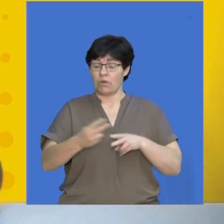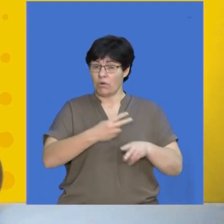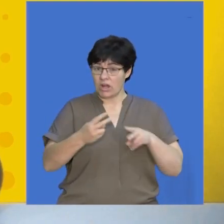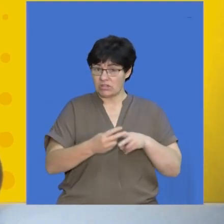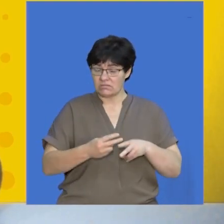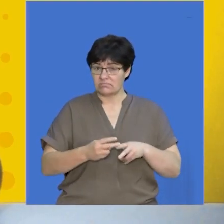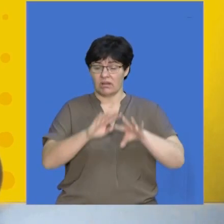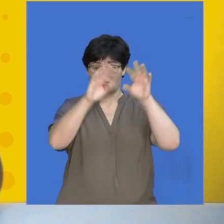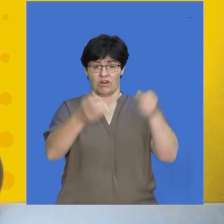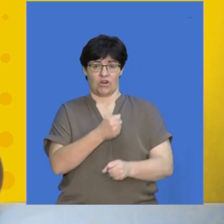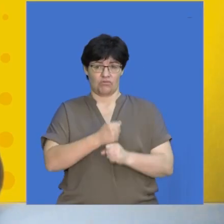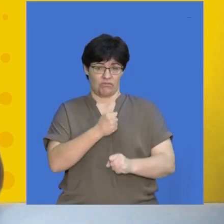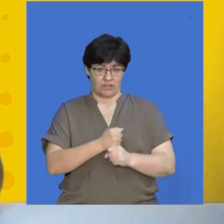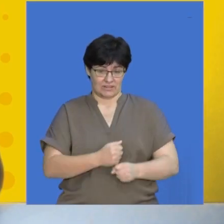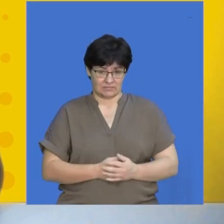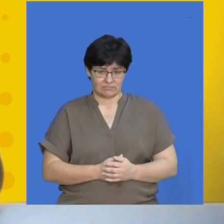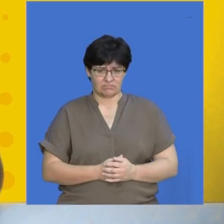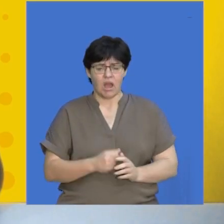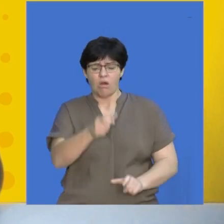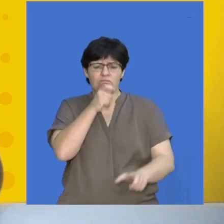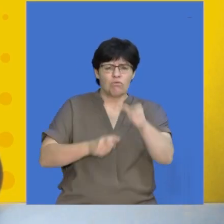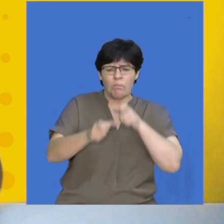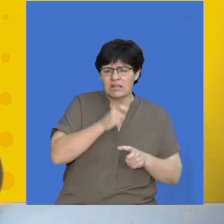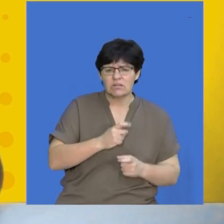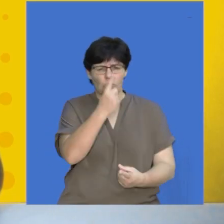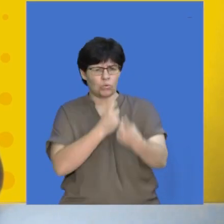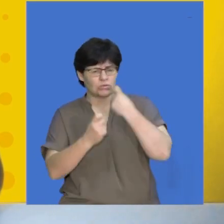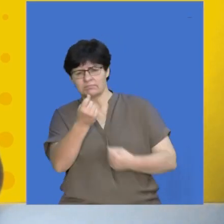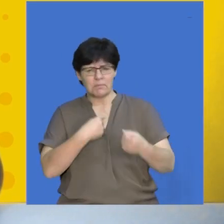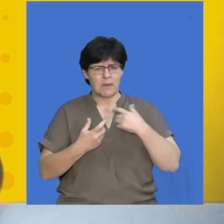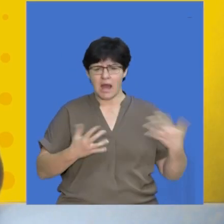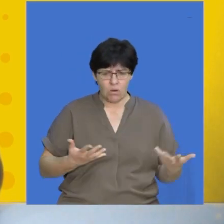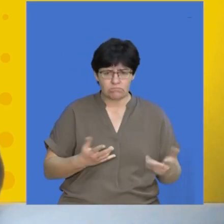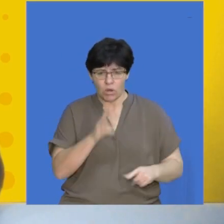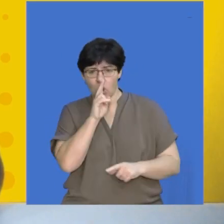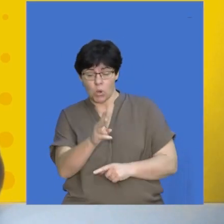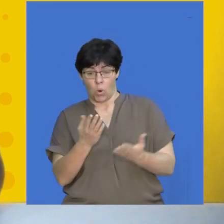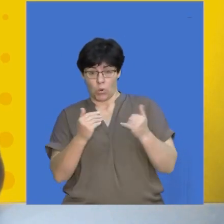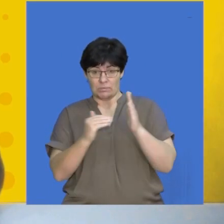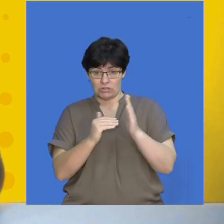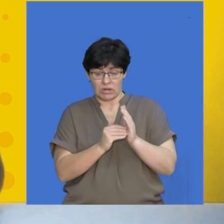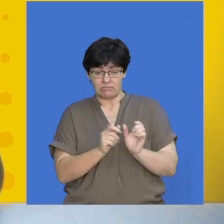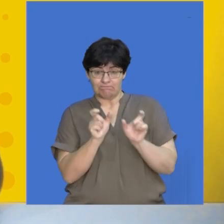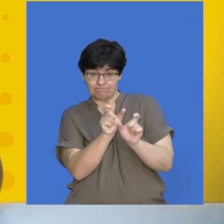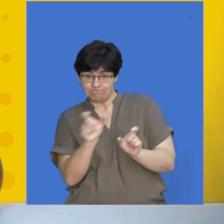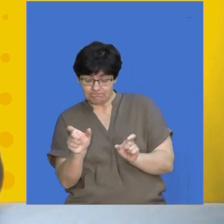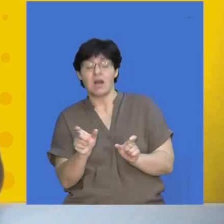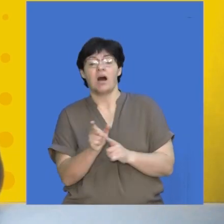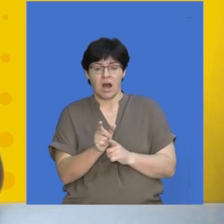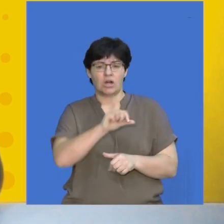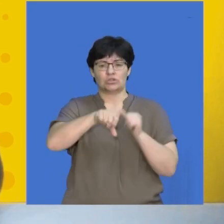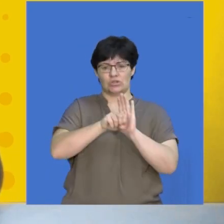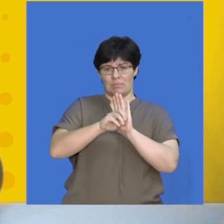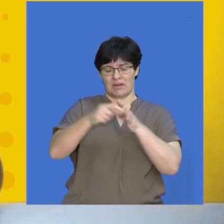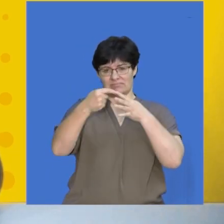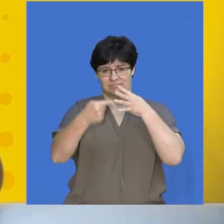you need to do to send your questions and comments through to us is search for Was a Matrix on all our social media platforms, as well as hit us up